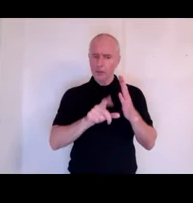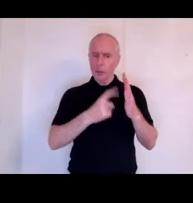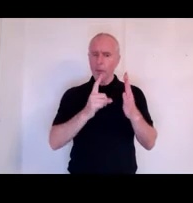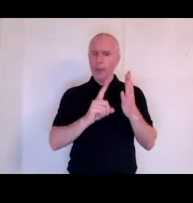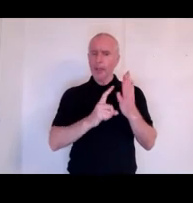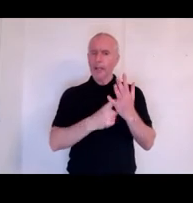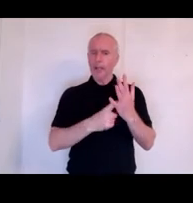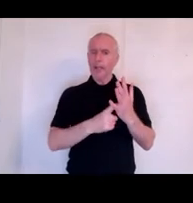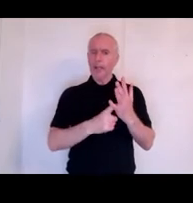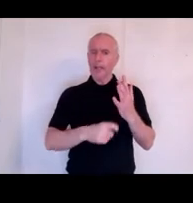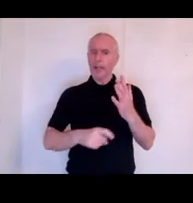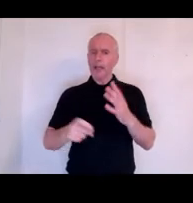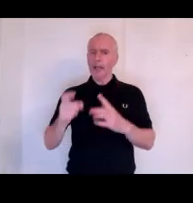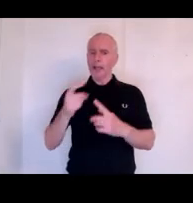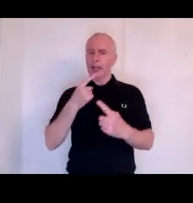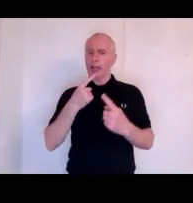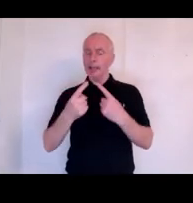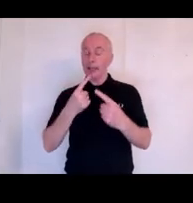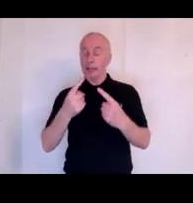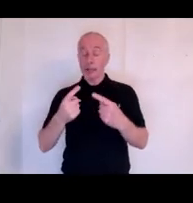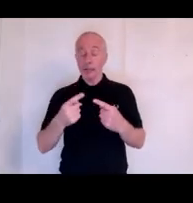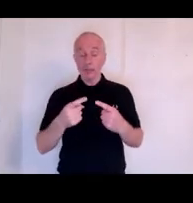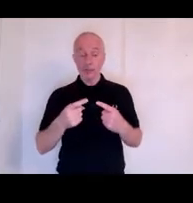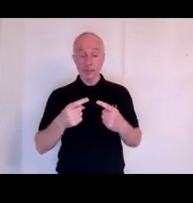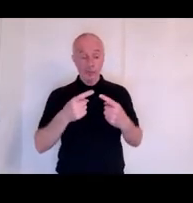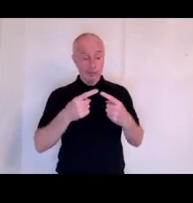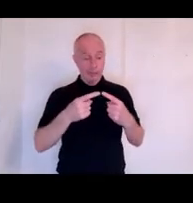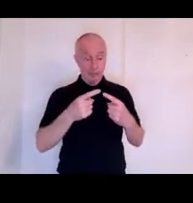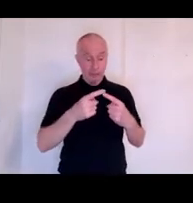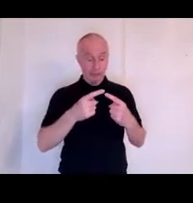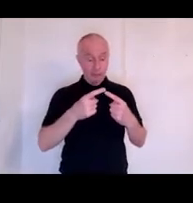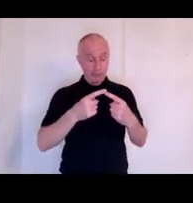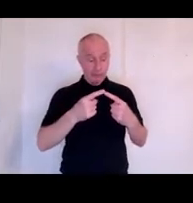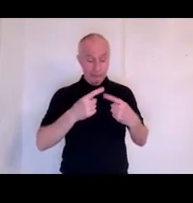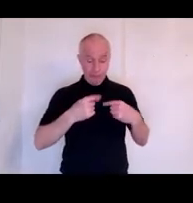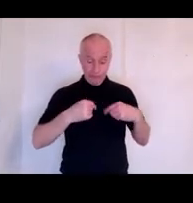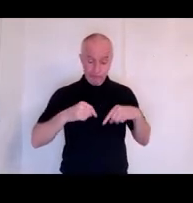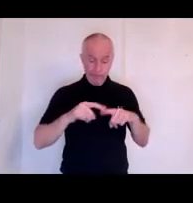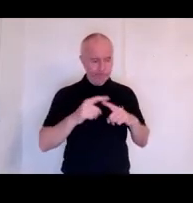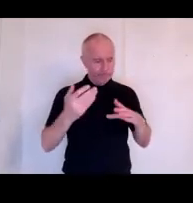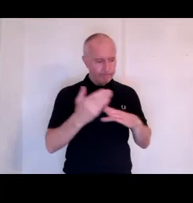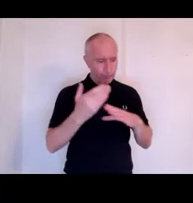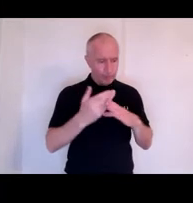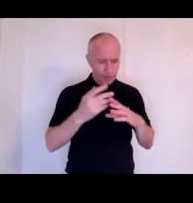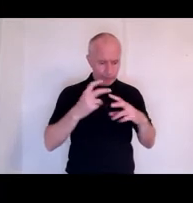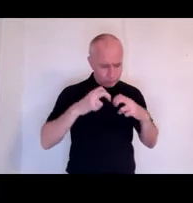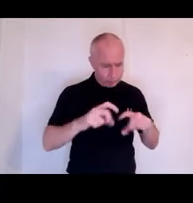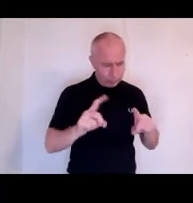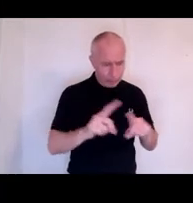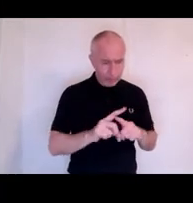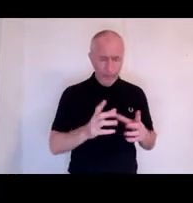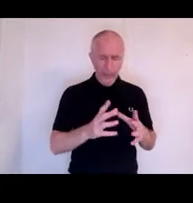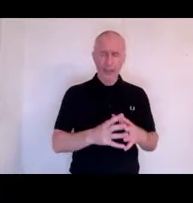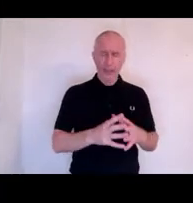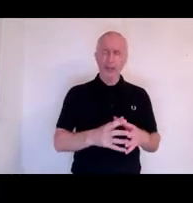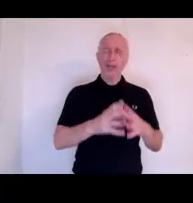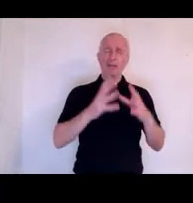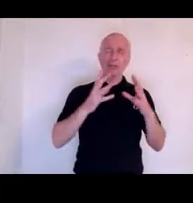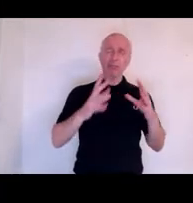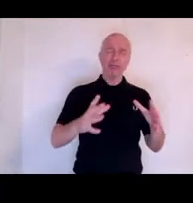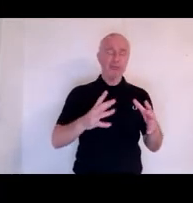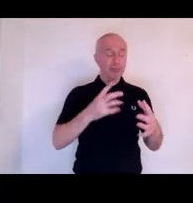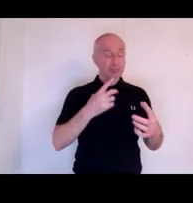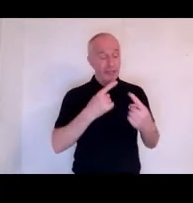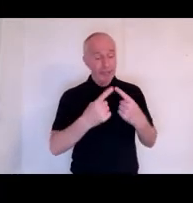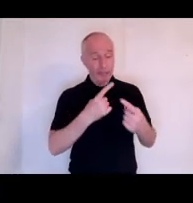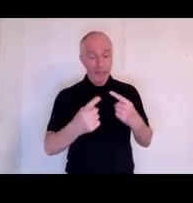that the work we do on nuclear data deals with a massive data set, extracting information